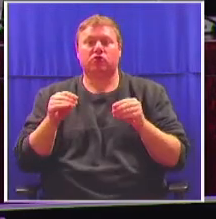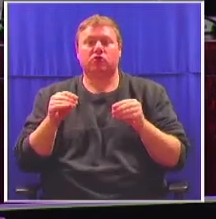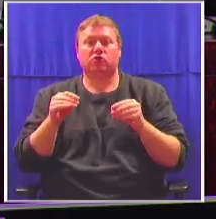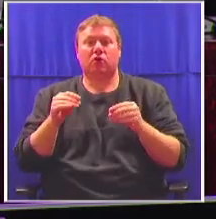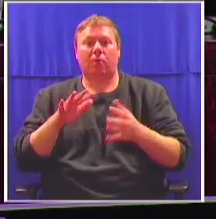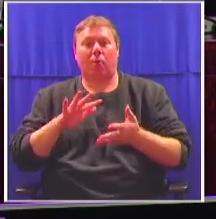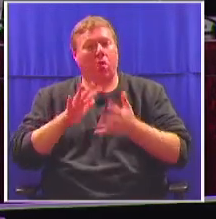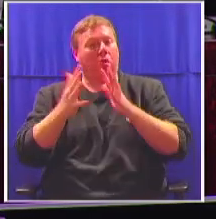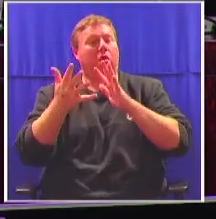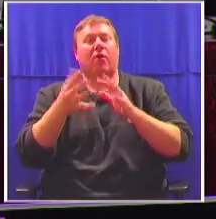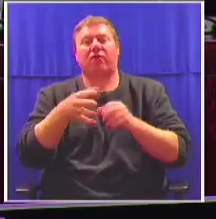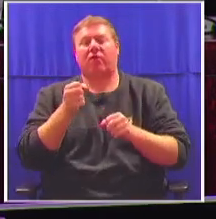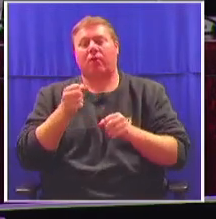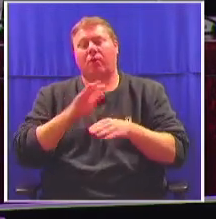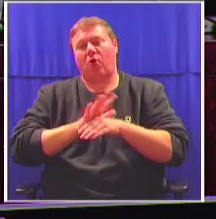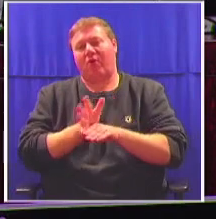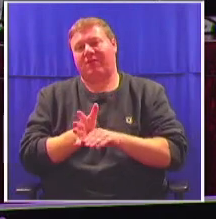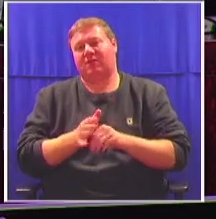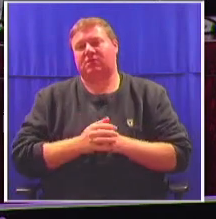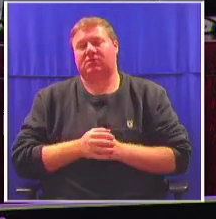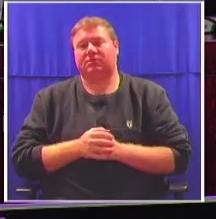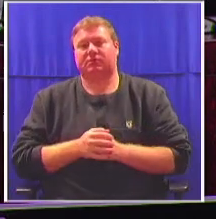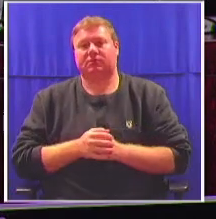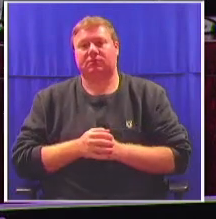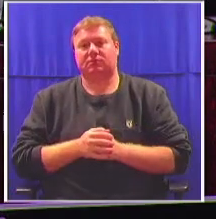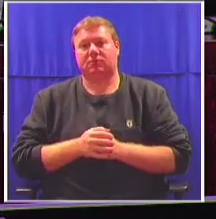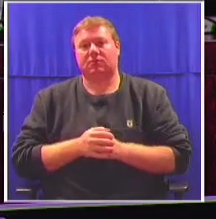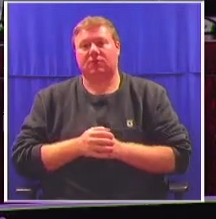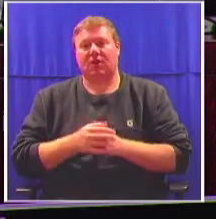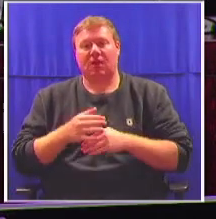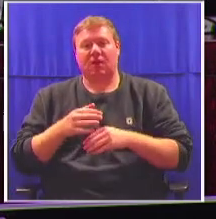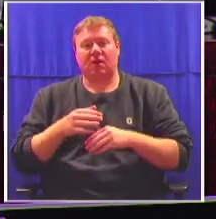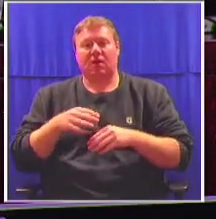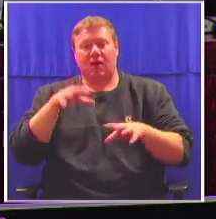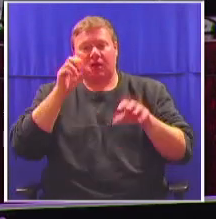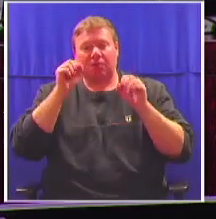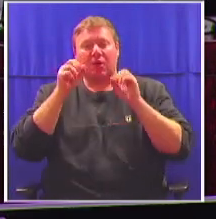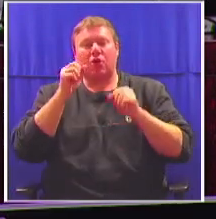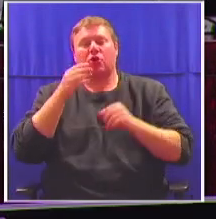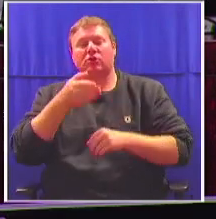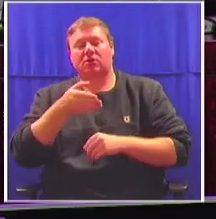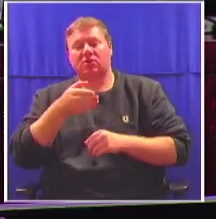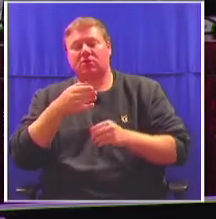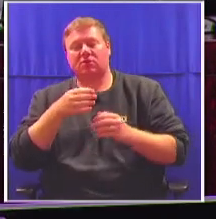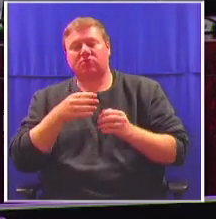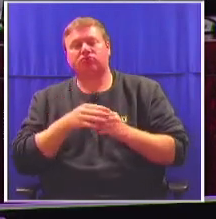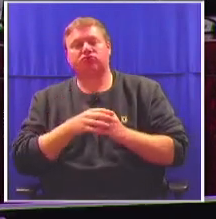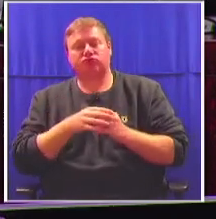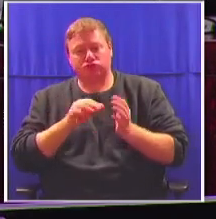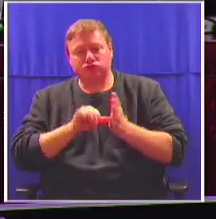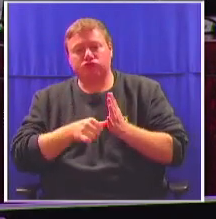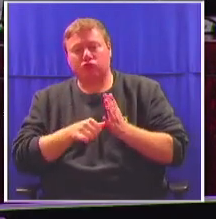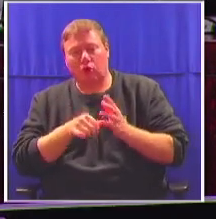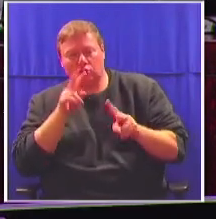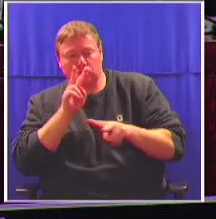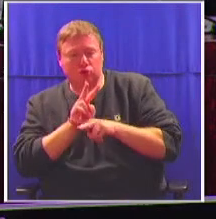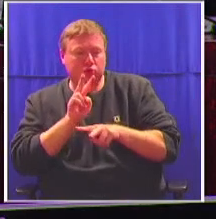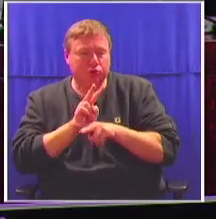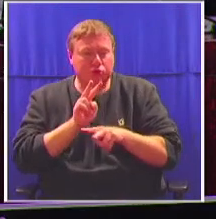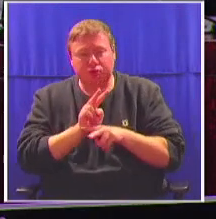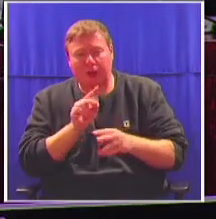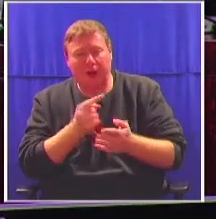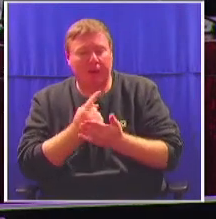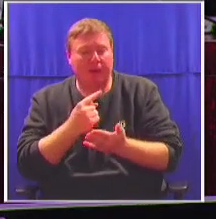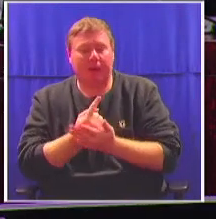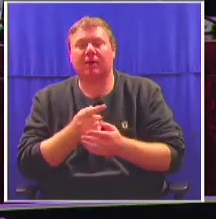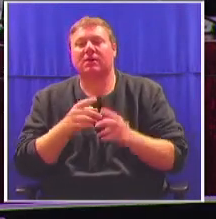COVID-19. Building on that experience and looking beyond that grant, several government departments led